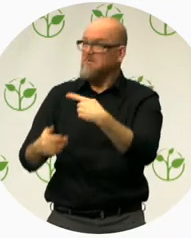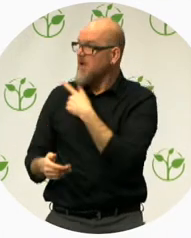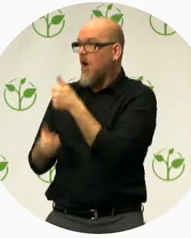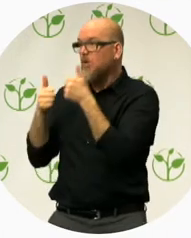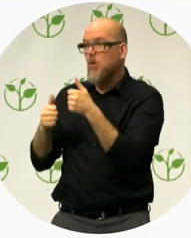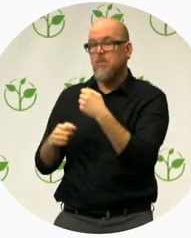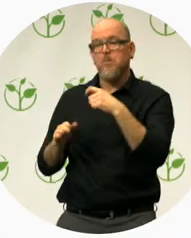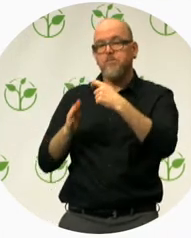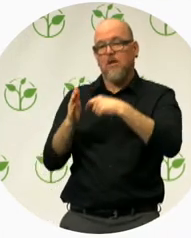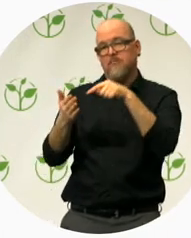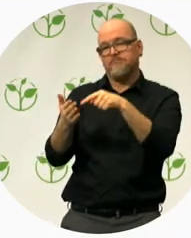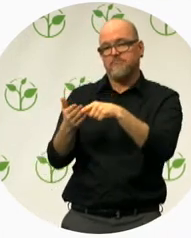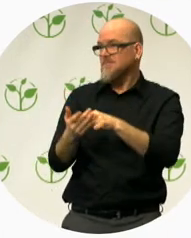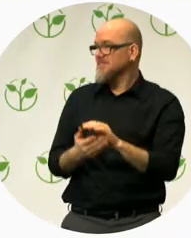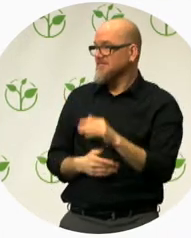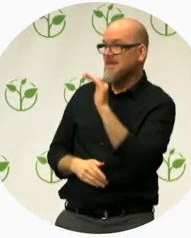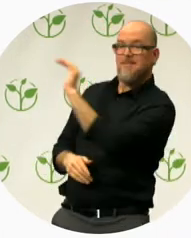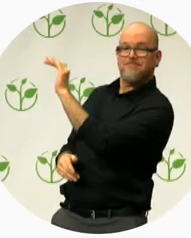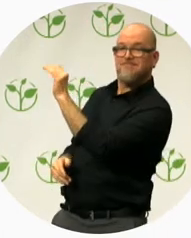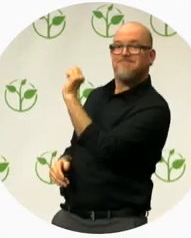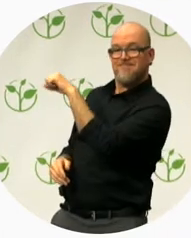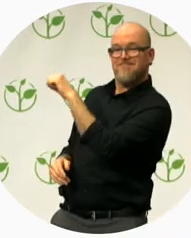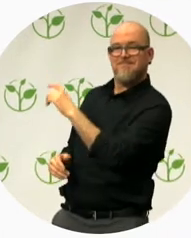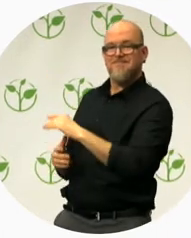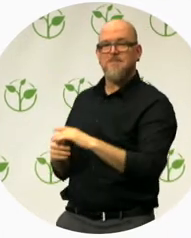of using the ways in